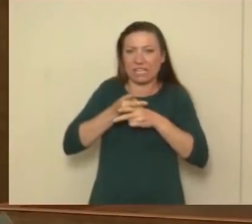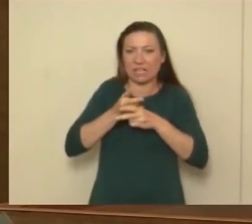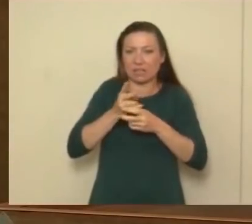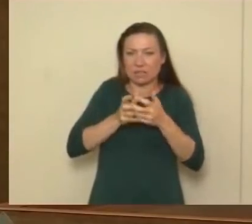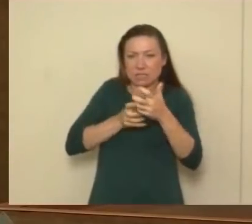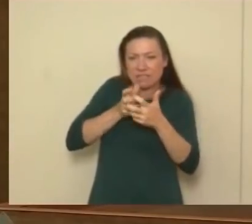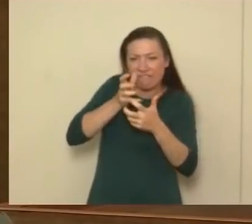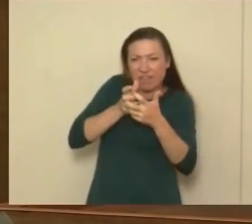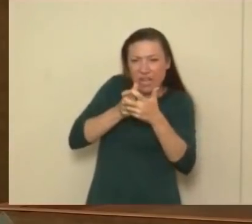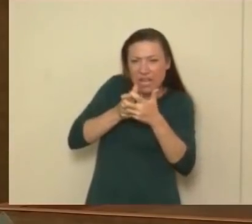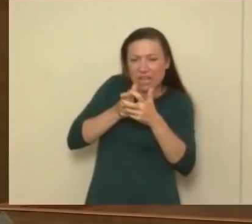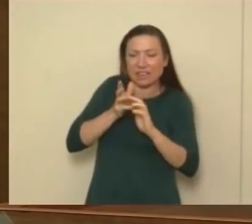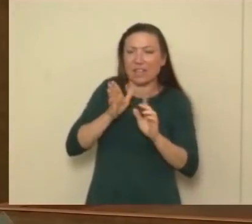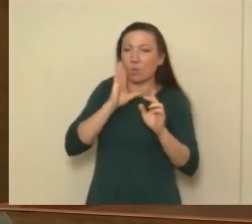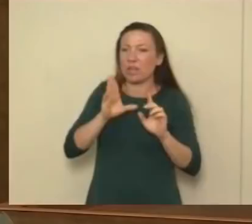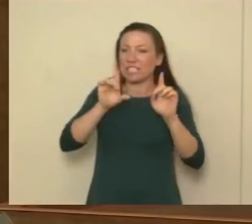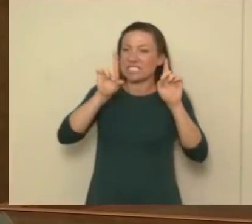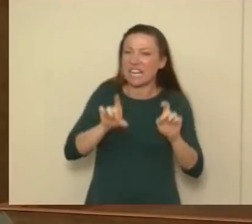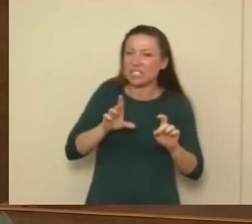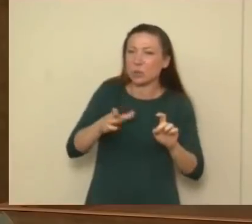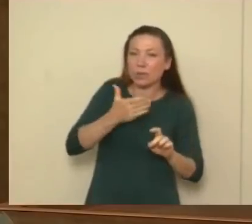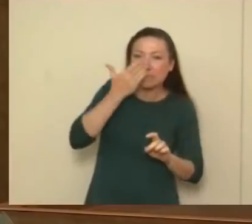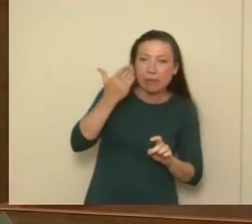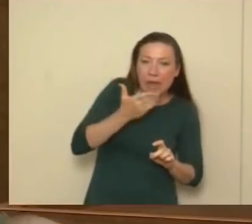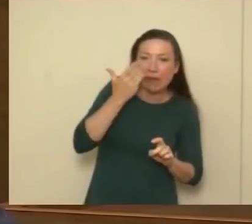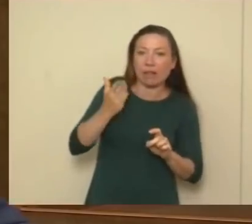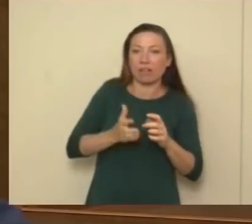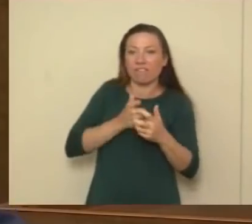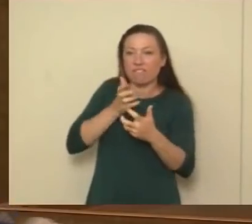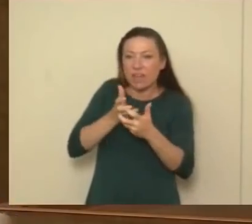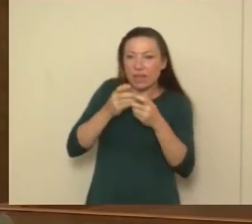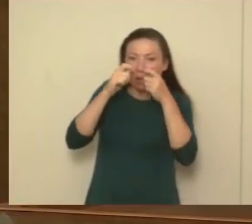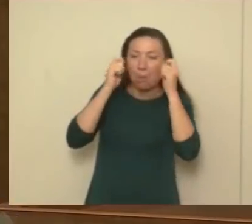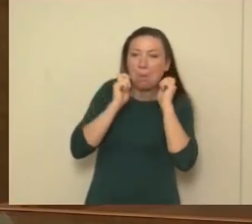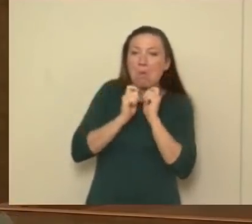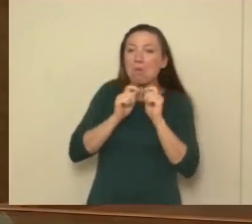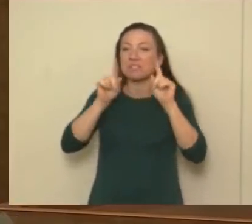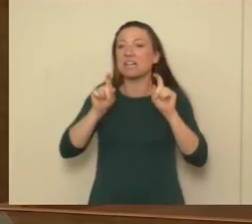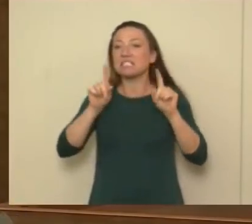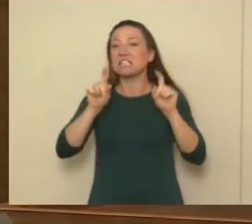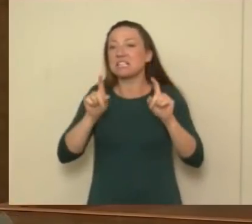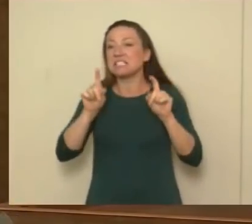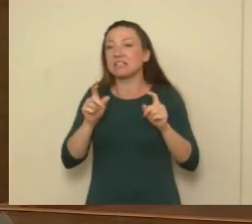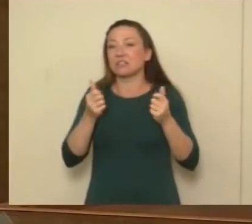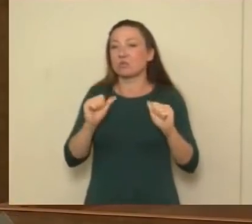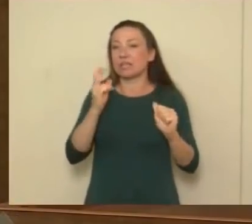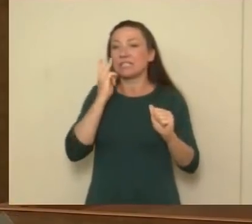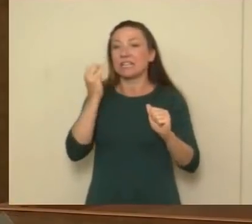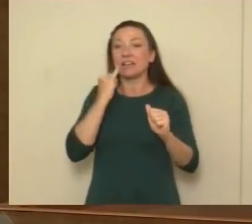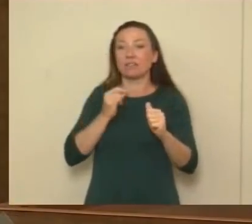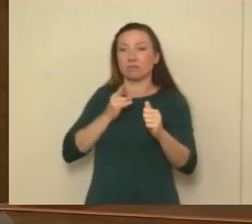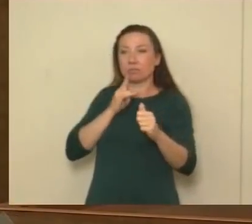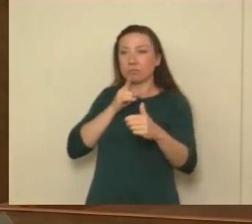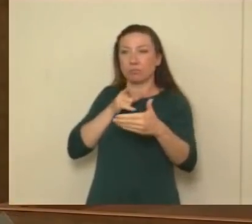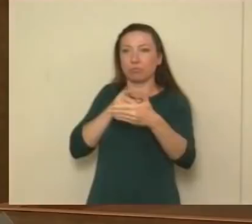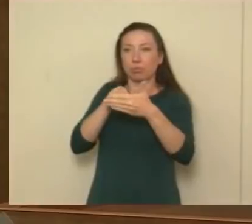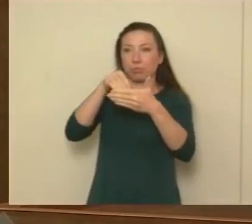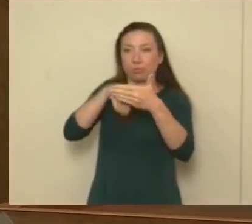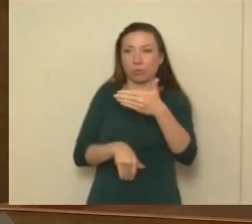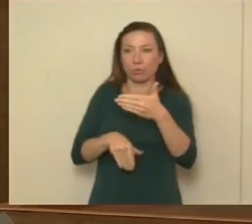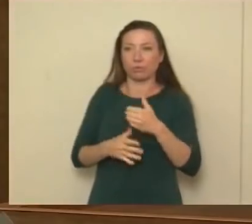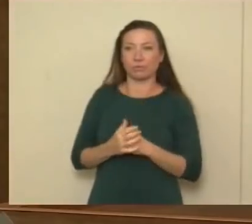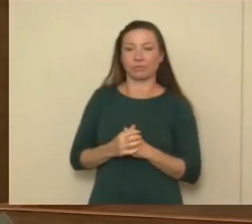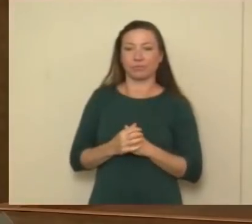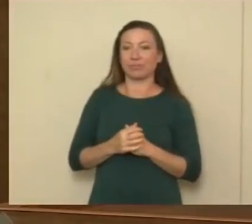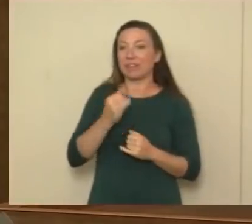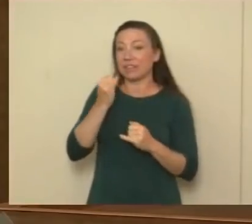and test your sense of smell and see if particles are getting through. And then lastly, just ways not to wear a mask. I did